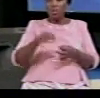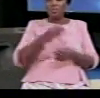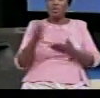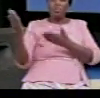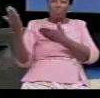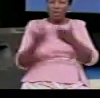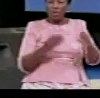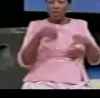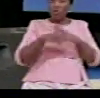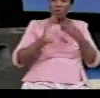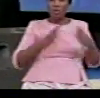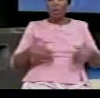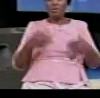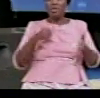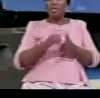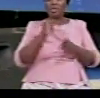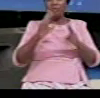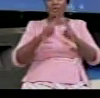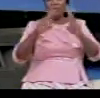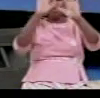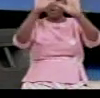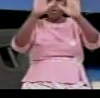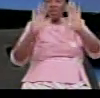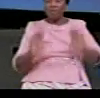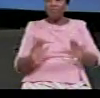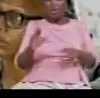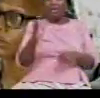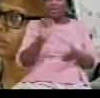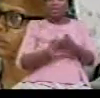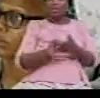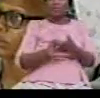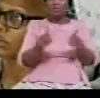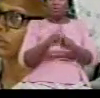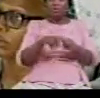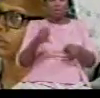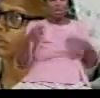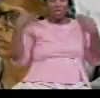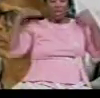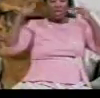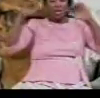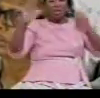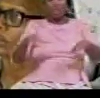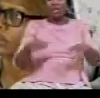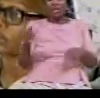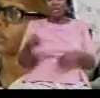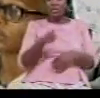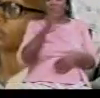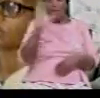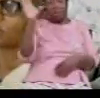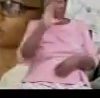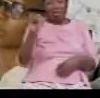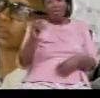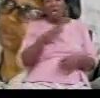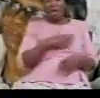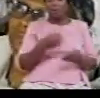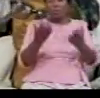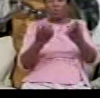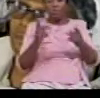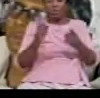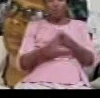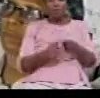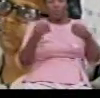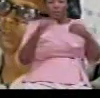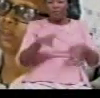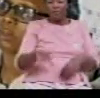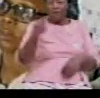so marvelous and so wonderful that even the angels, they were searching and wanting to find out